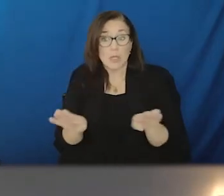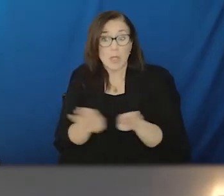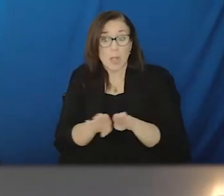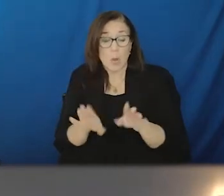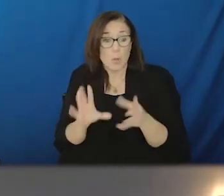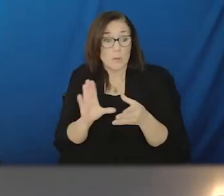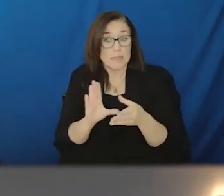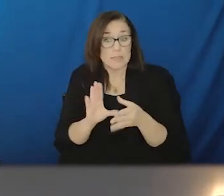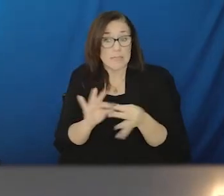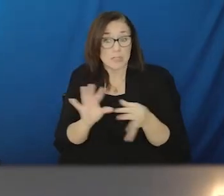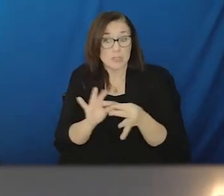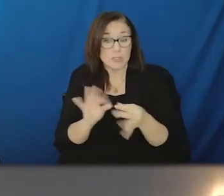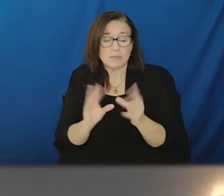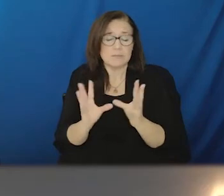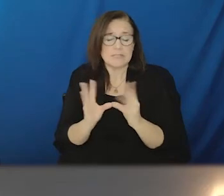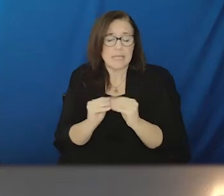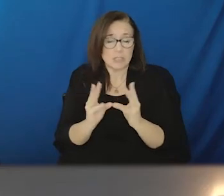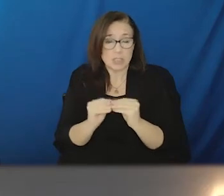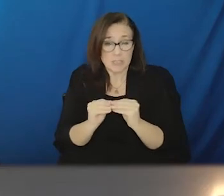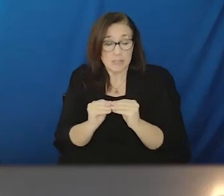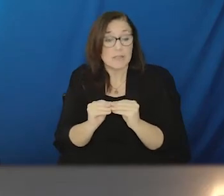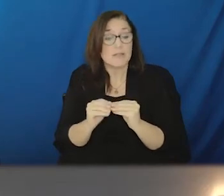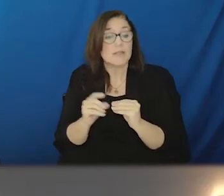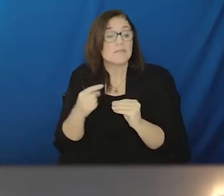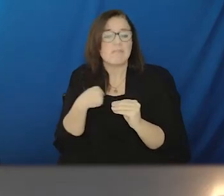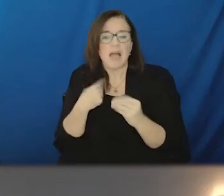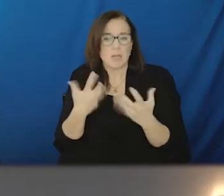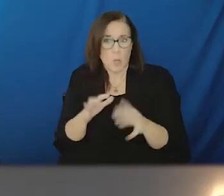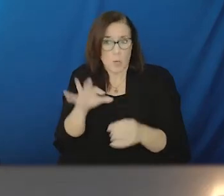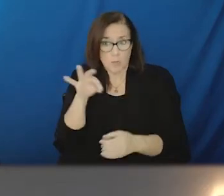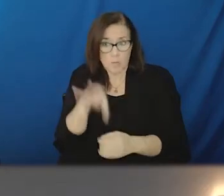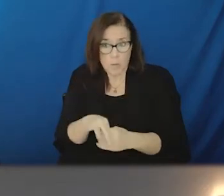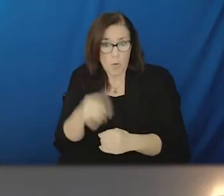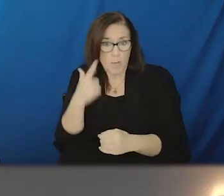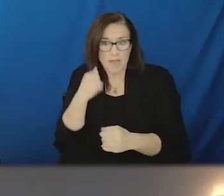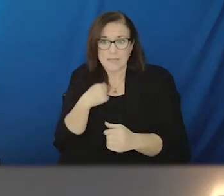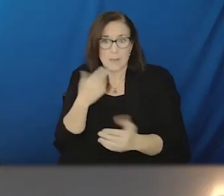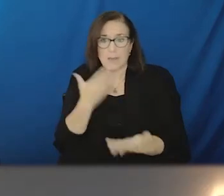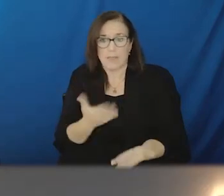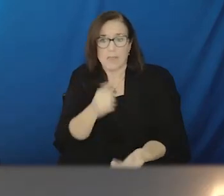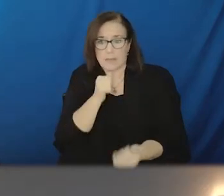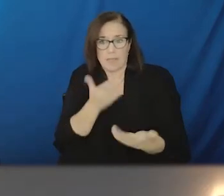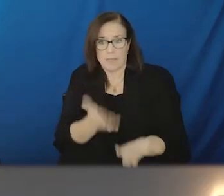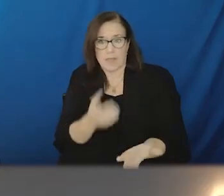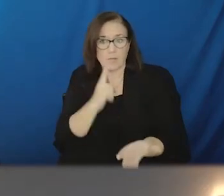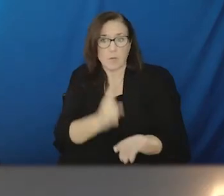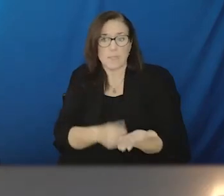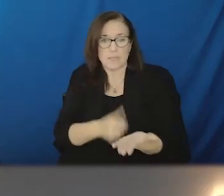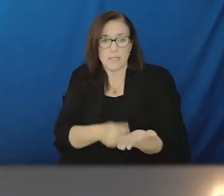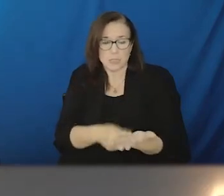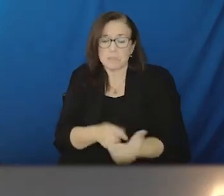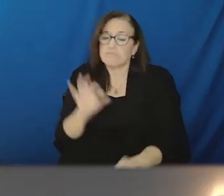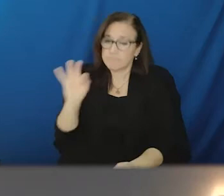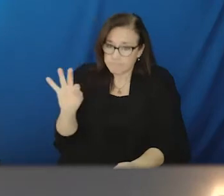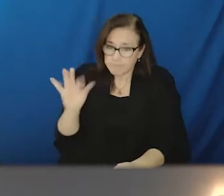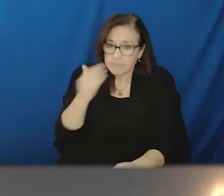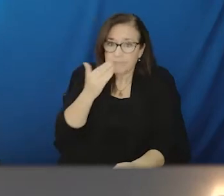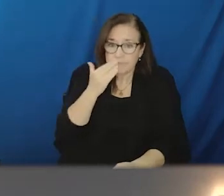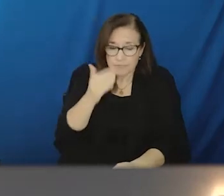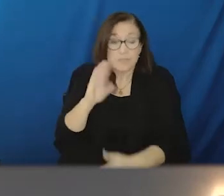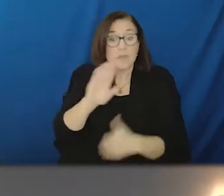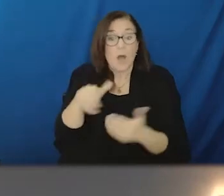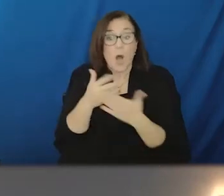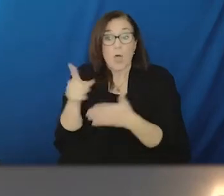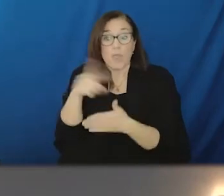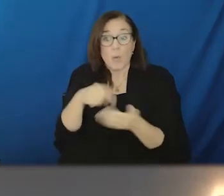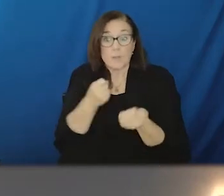not be voting because I was absent when that discussion took place. Great. So how about all those in favor, please raise your